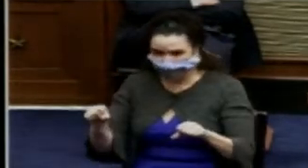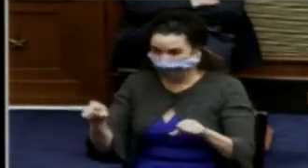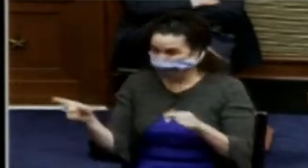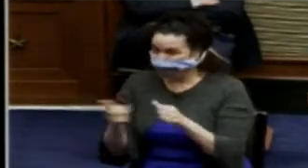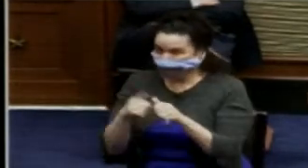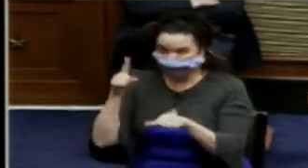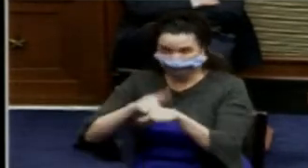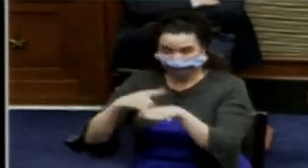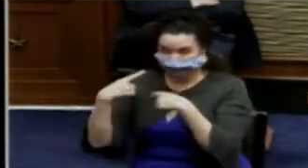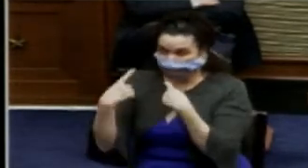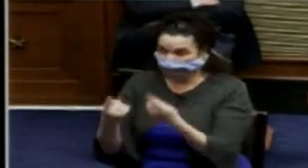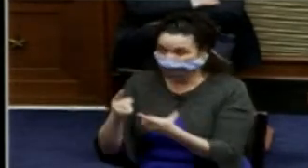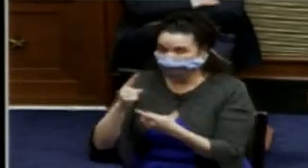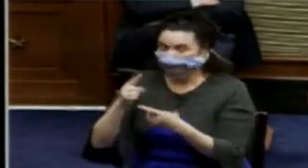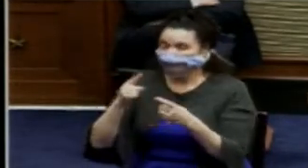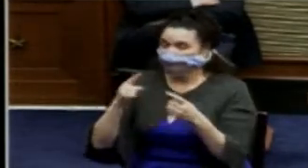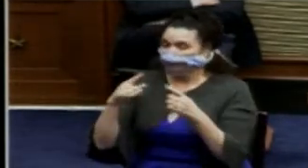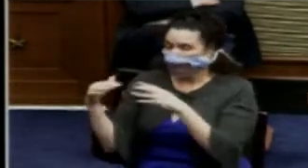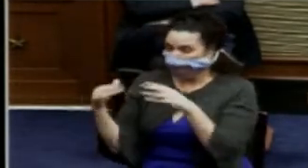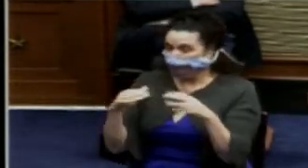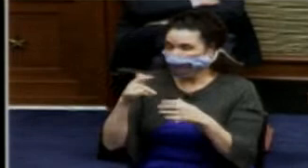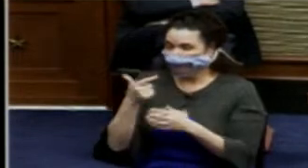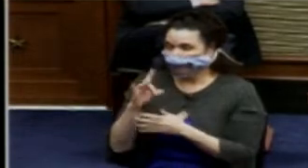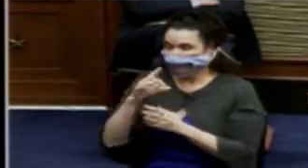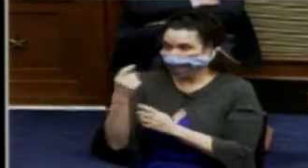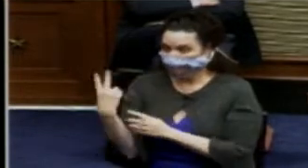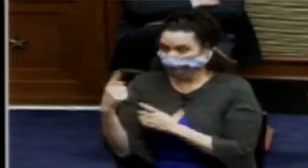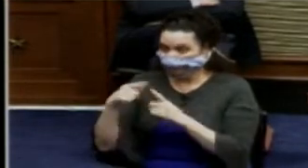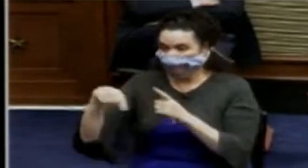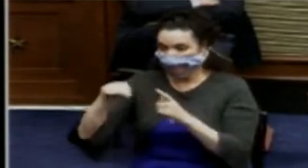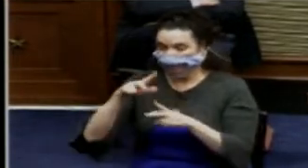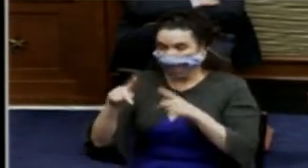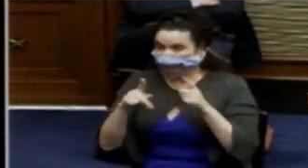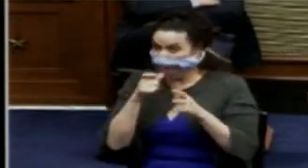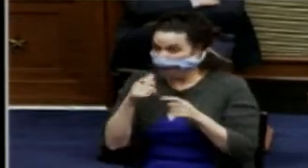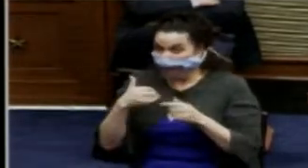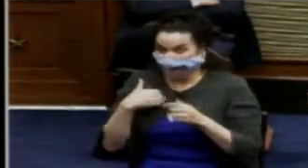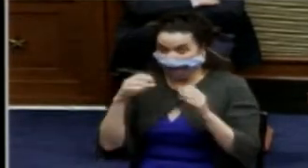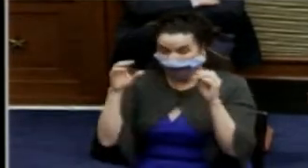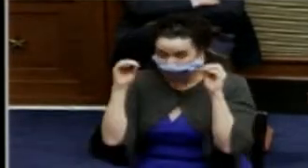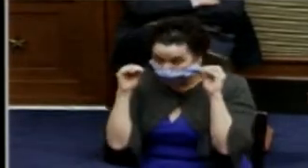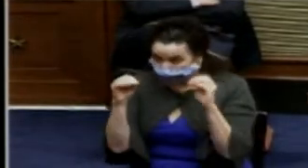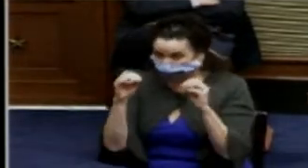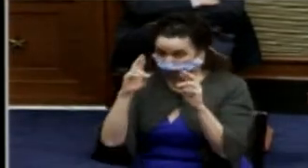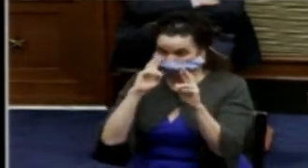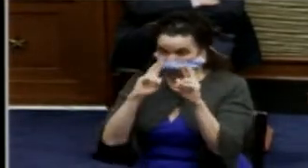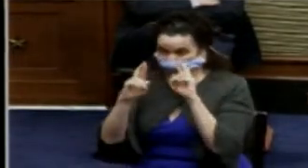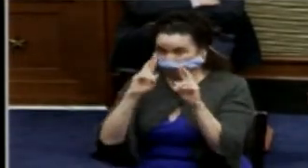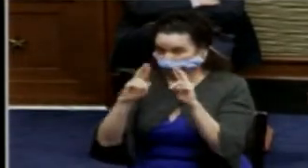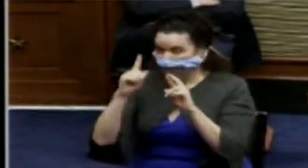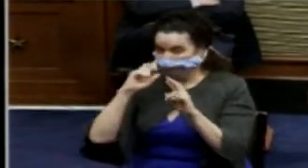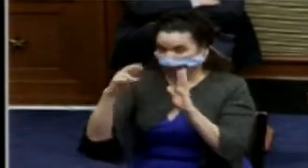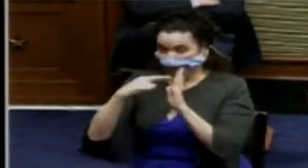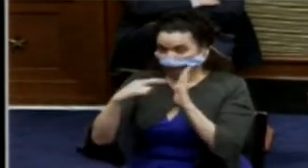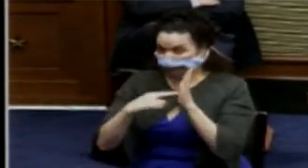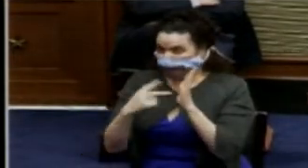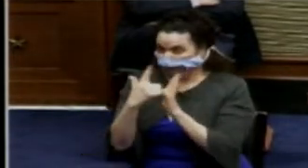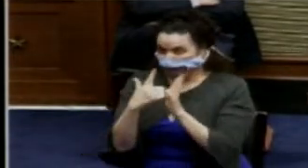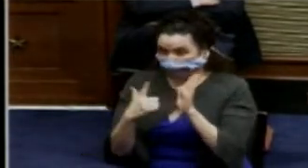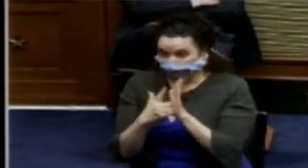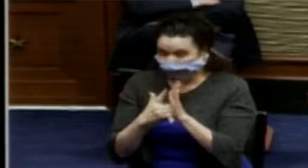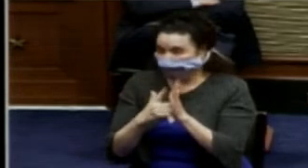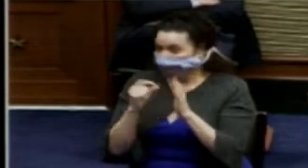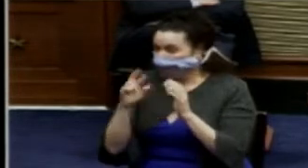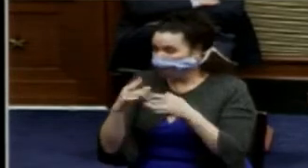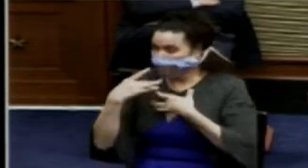the War of 1812 by individuals who had absolutely no respect for the rule of law or the interests